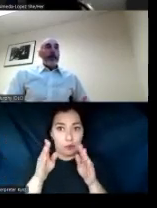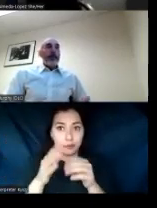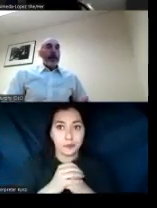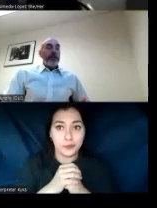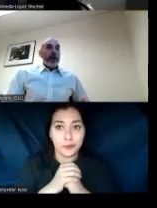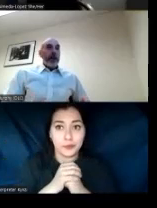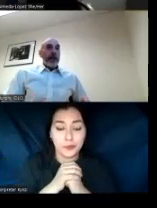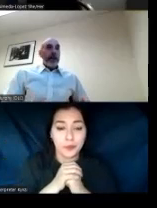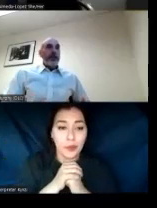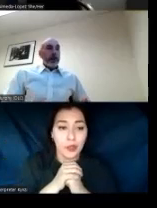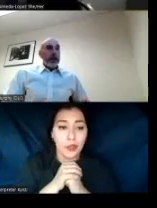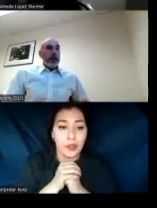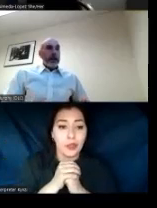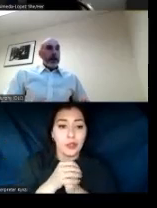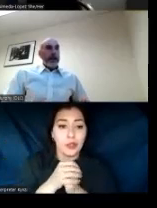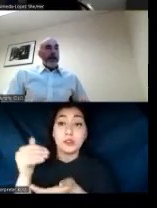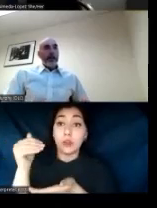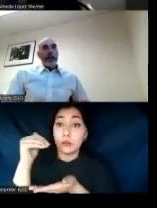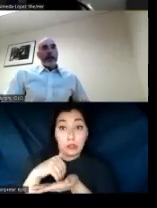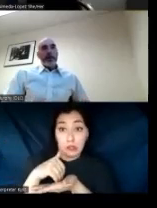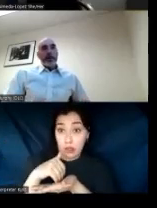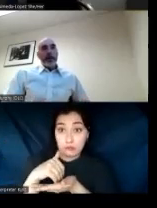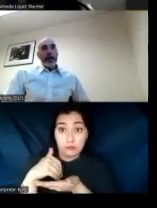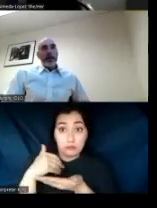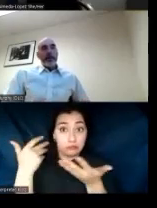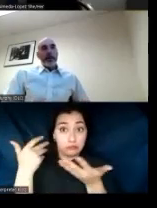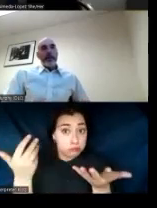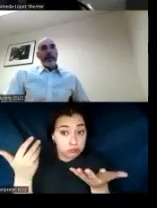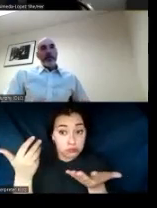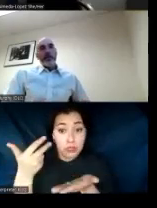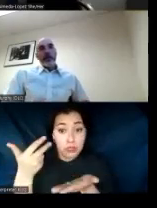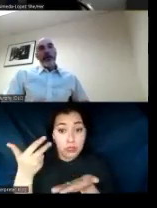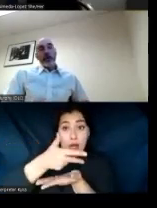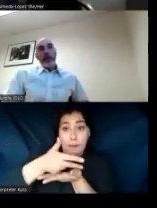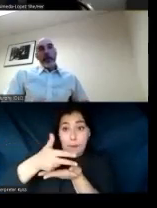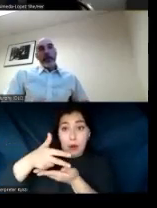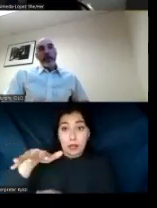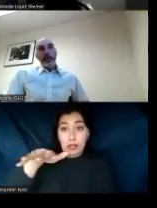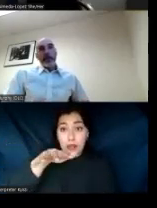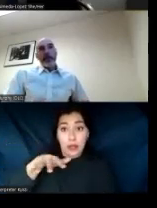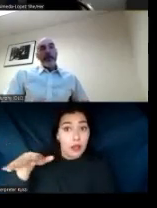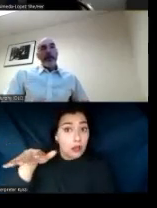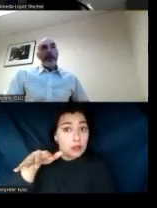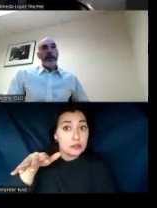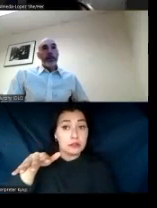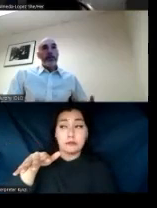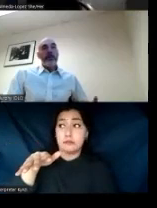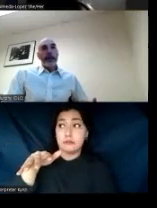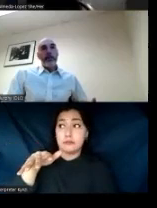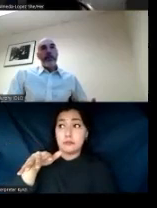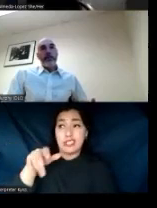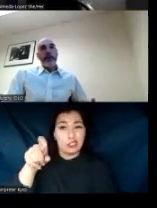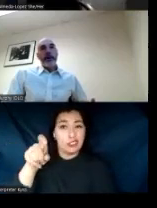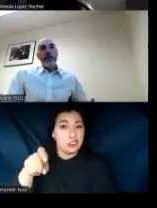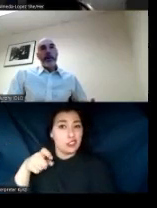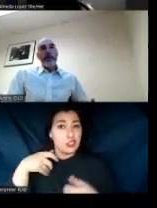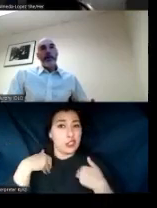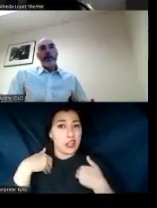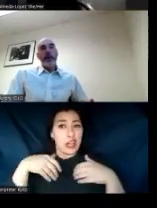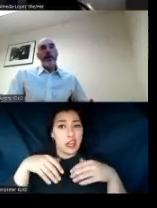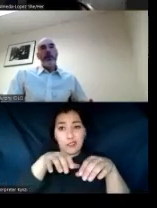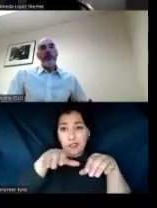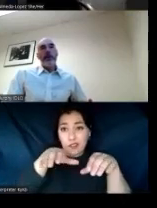Again, if there is a parking lot and there are accessible parking spaces, there should be curb ramps in order to get up onto the